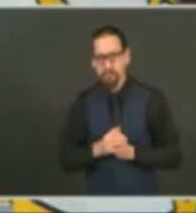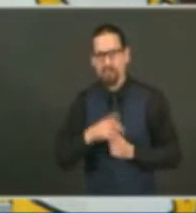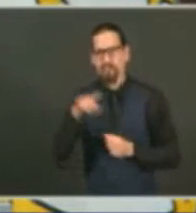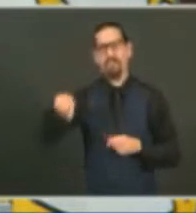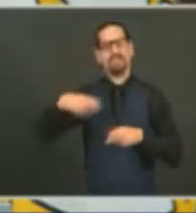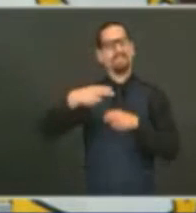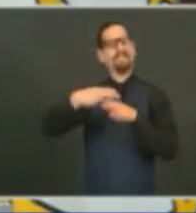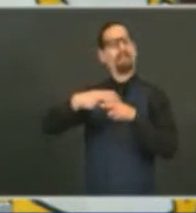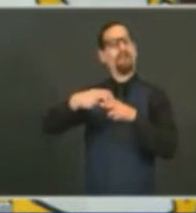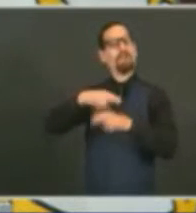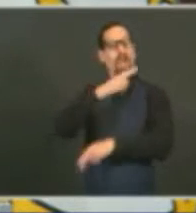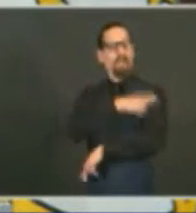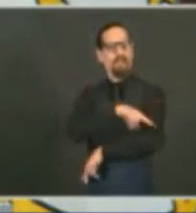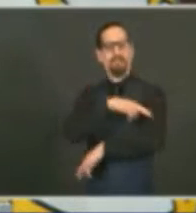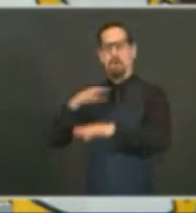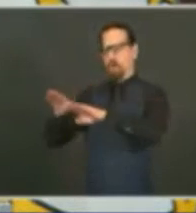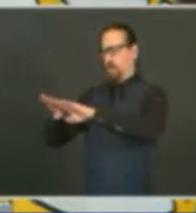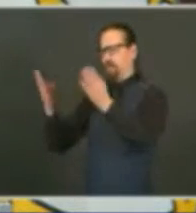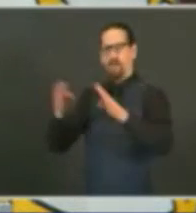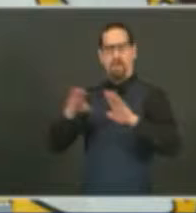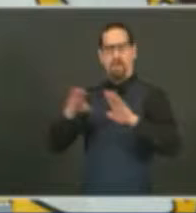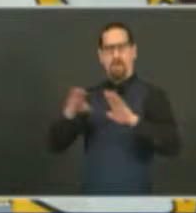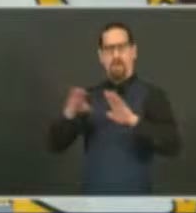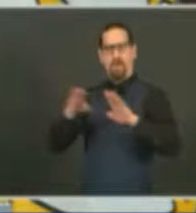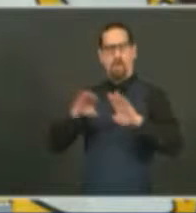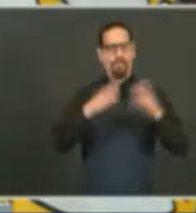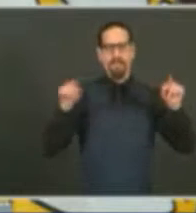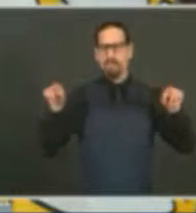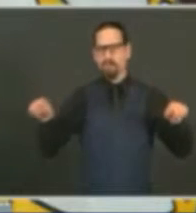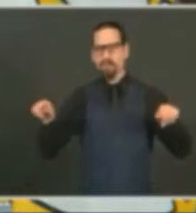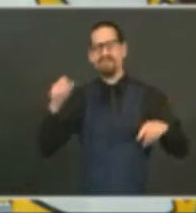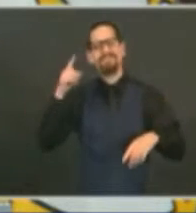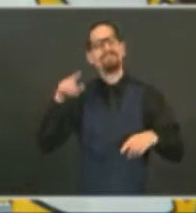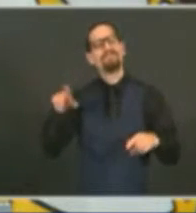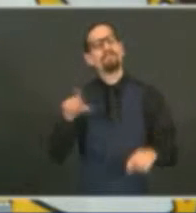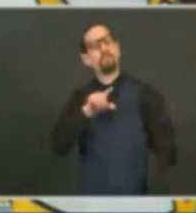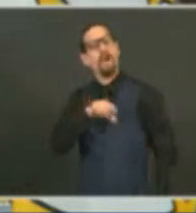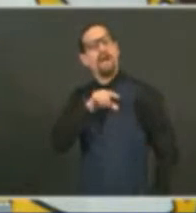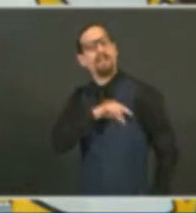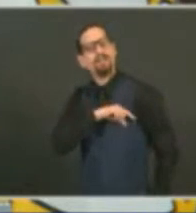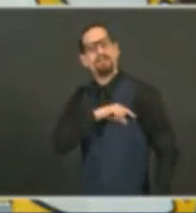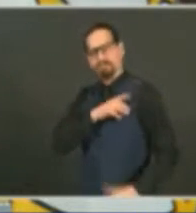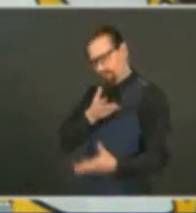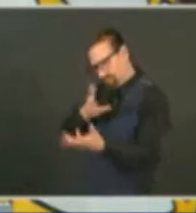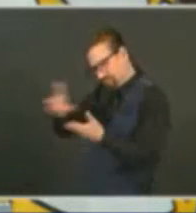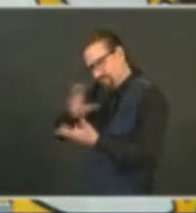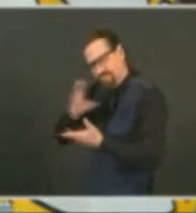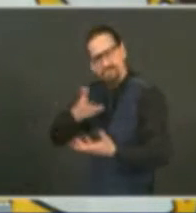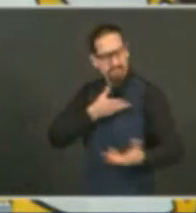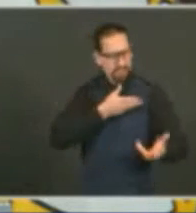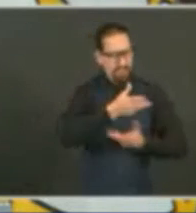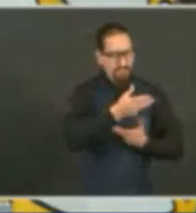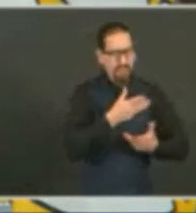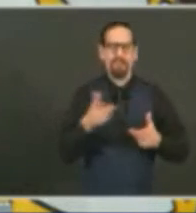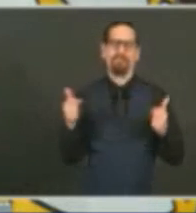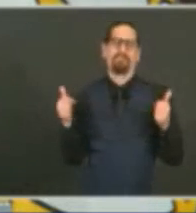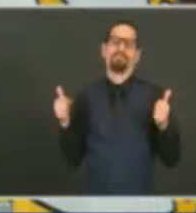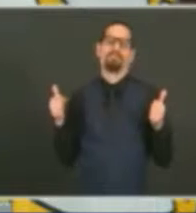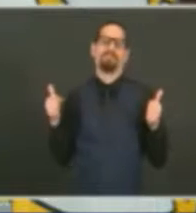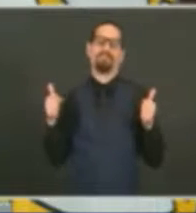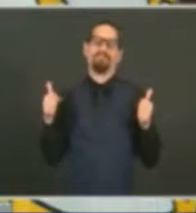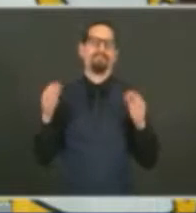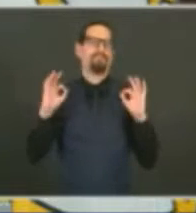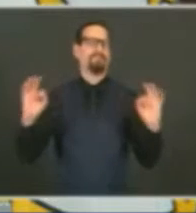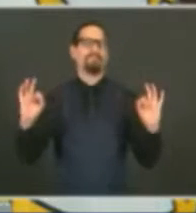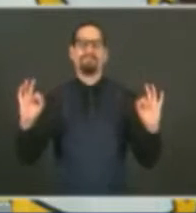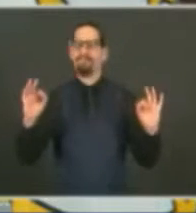it gets. I have seen some other field hospitals around the country, or I